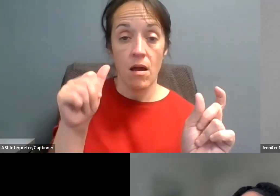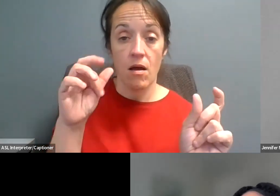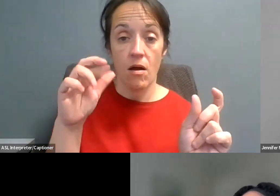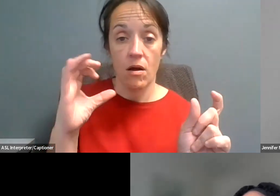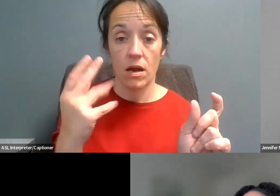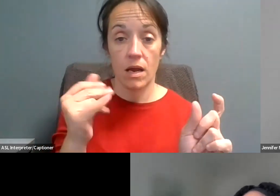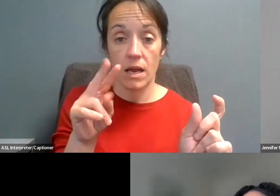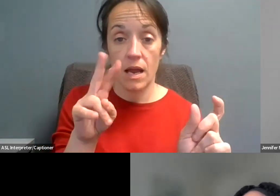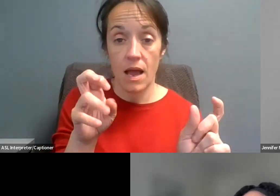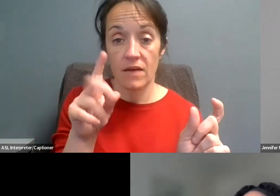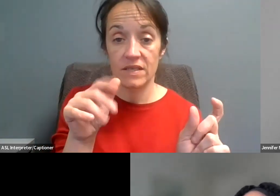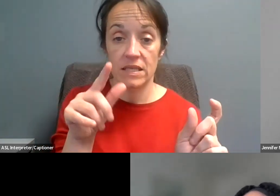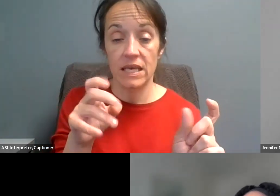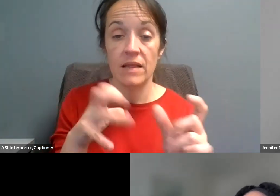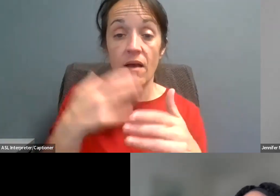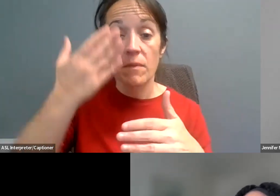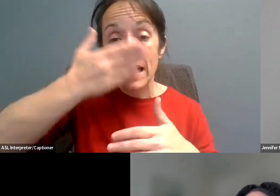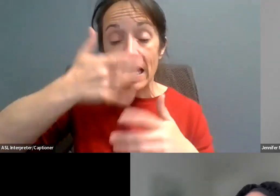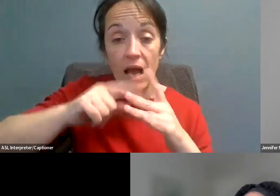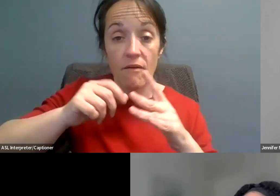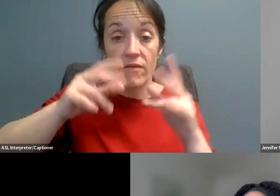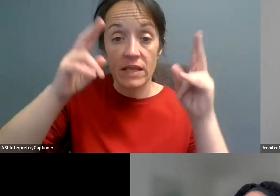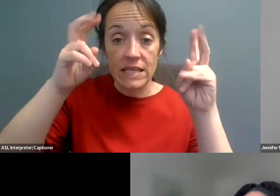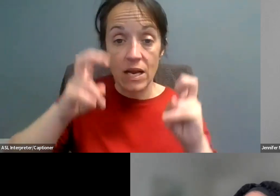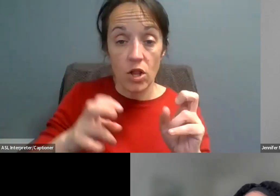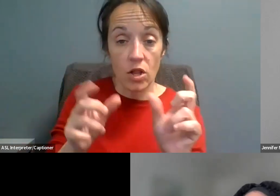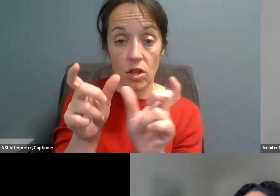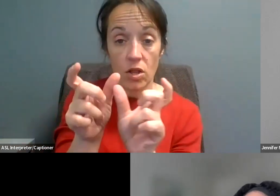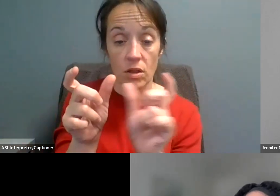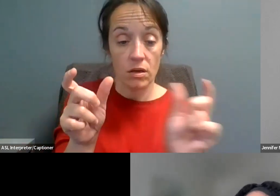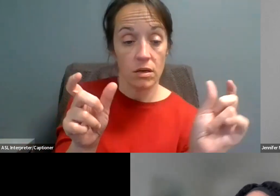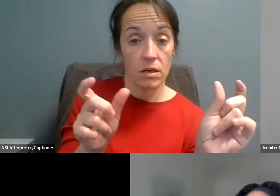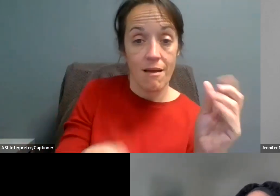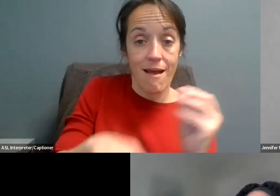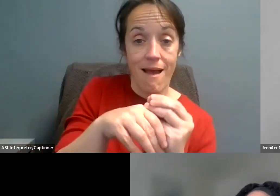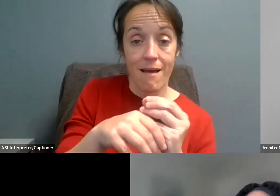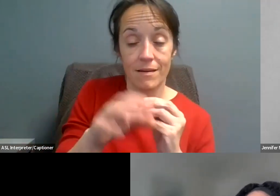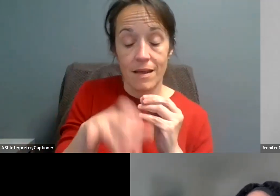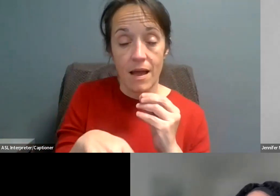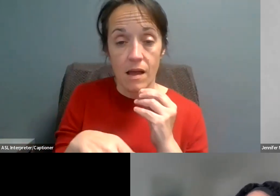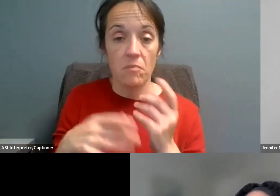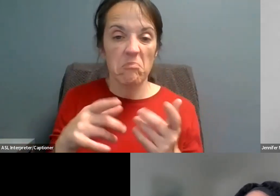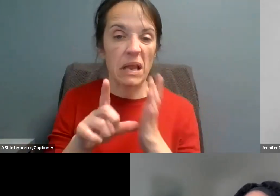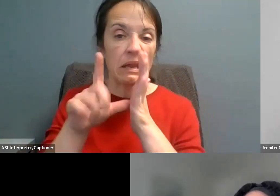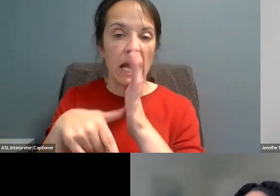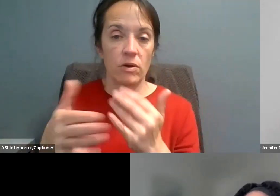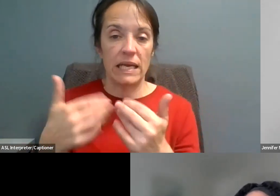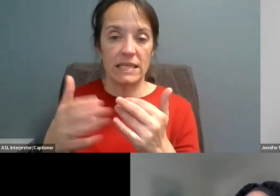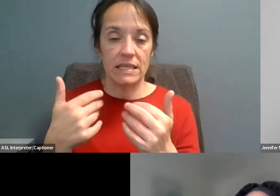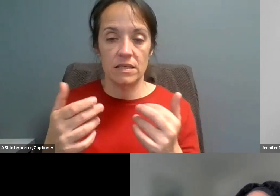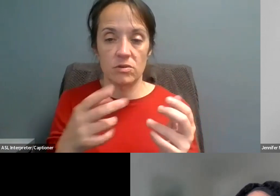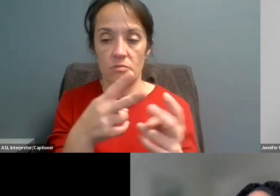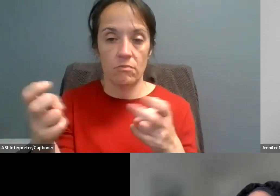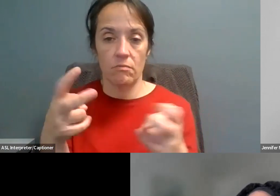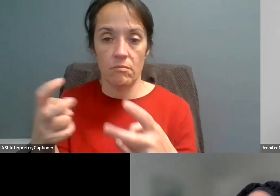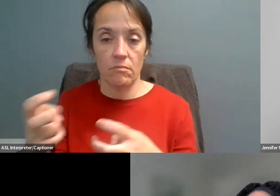to the point where we can delete projects and programs as needed. If you push it through to NIFA review and we see that you have in the title